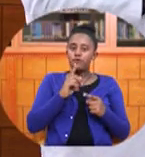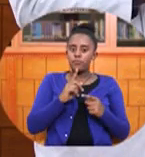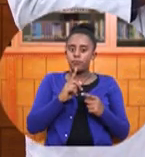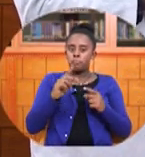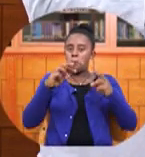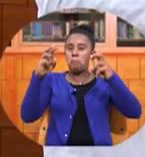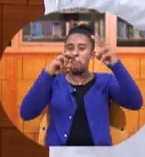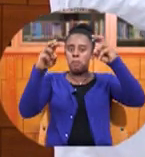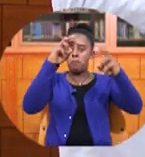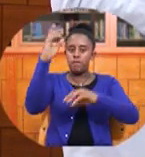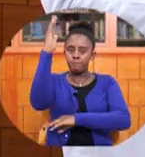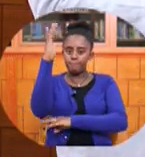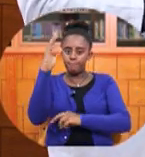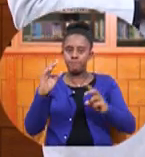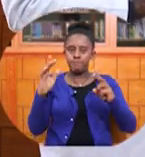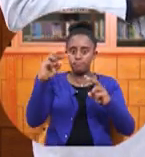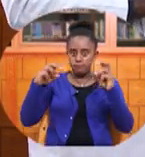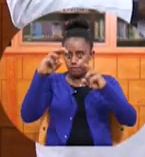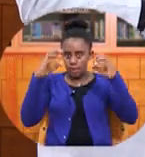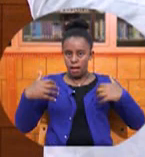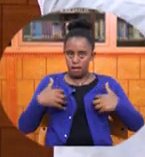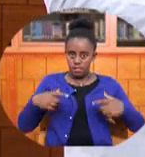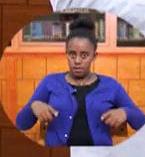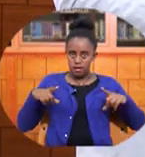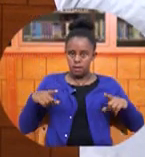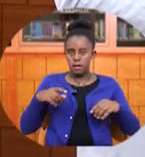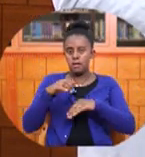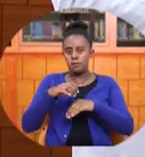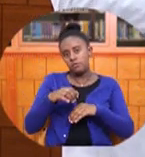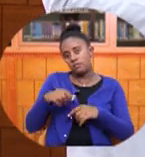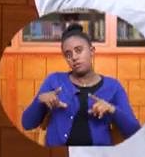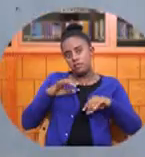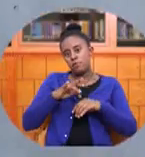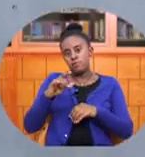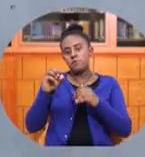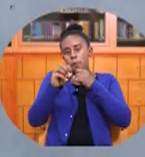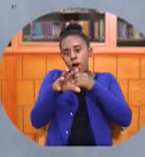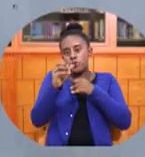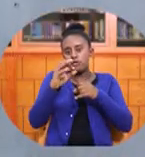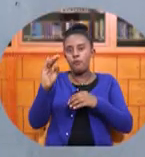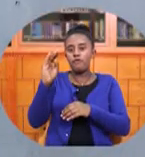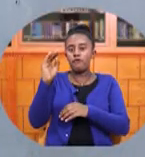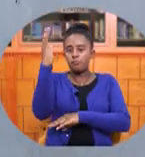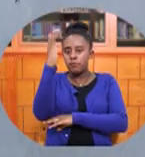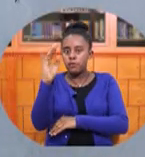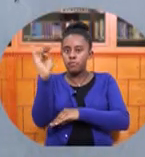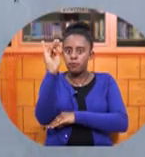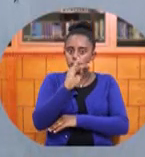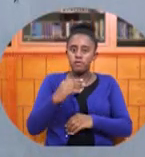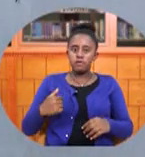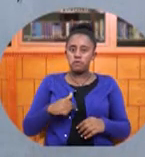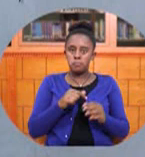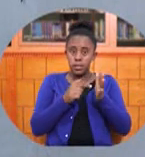Okay, the fourth one is arboreal animal. Arboreal animals are the animal living on the branches of tree in the